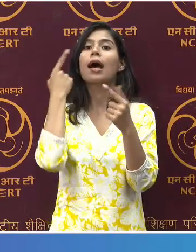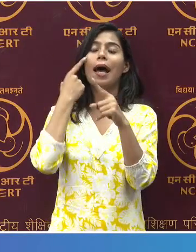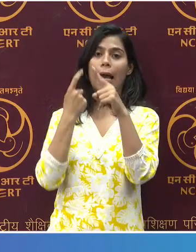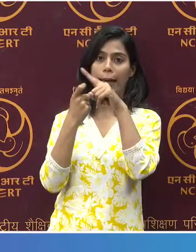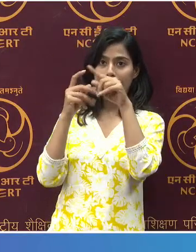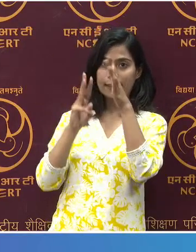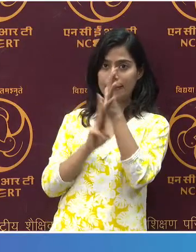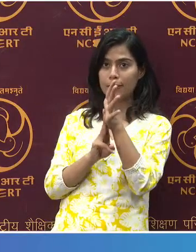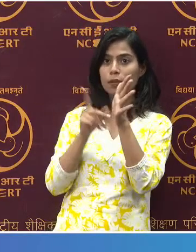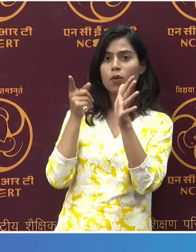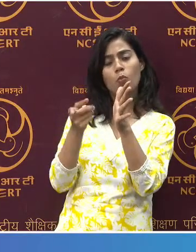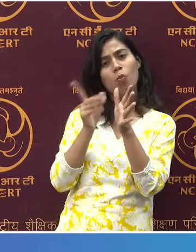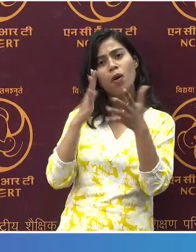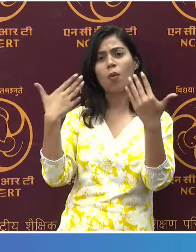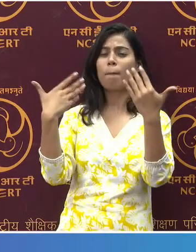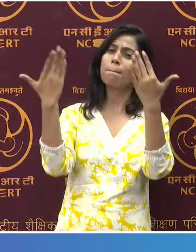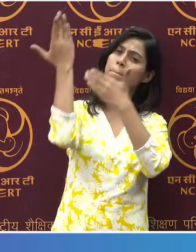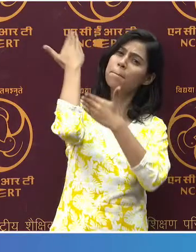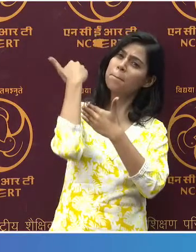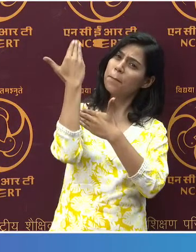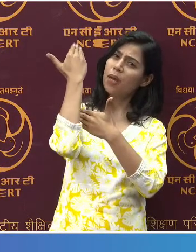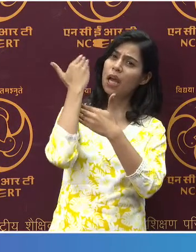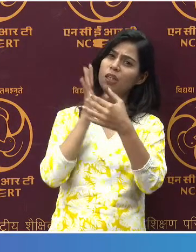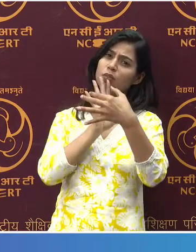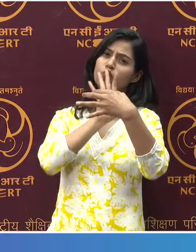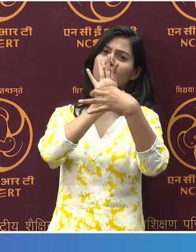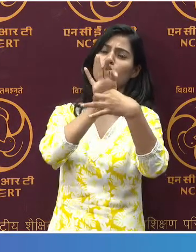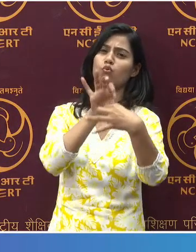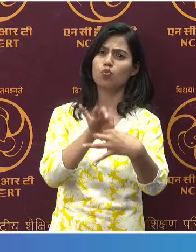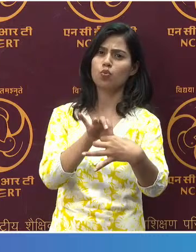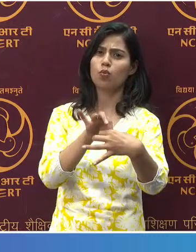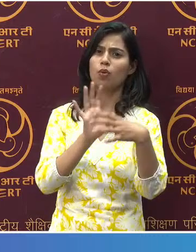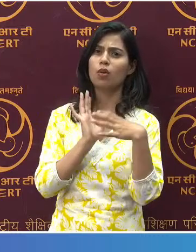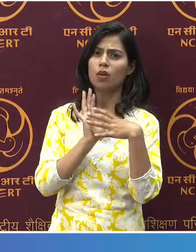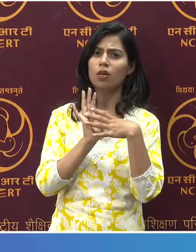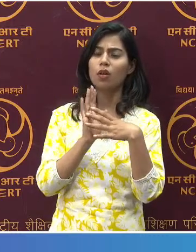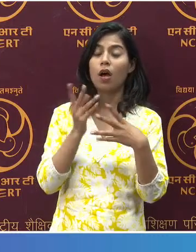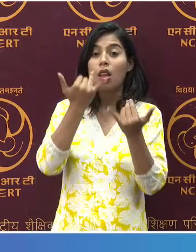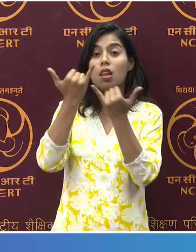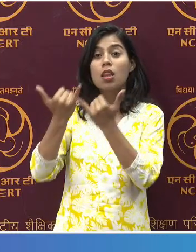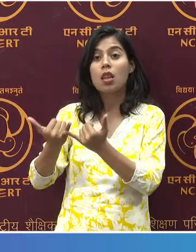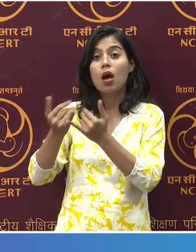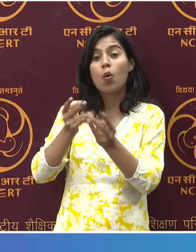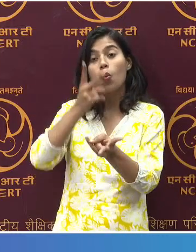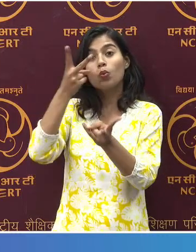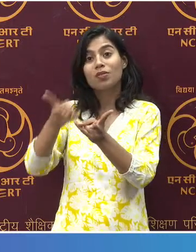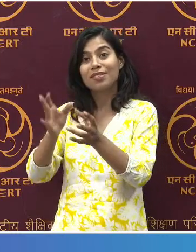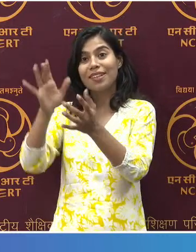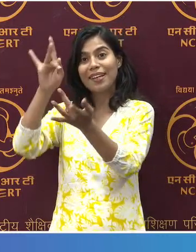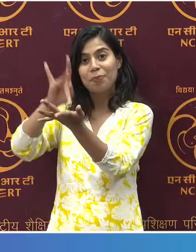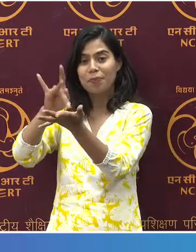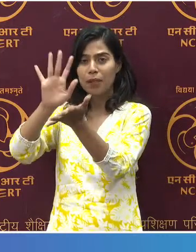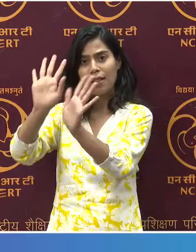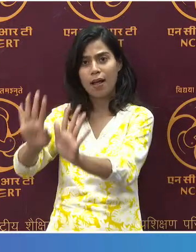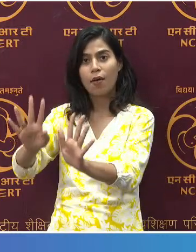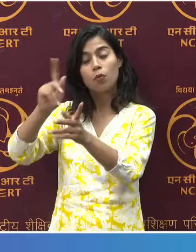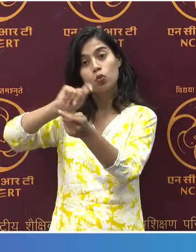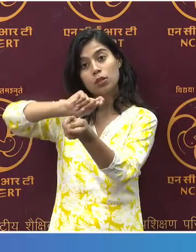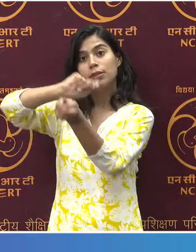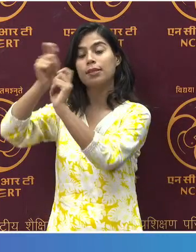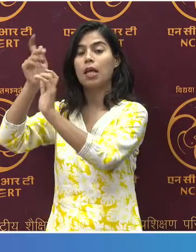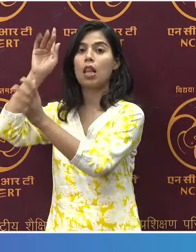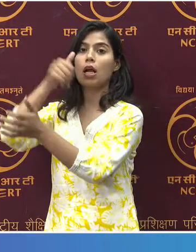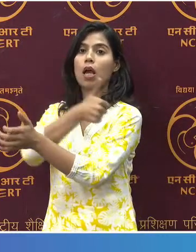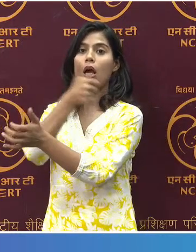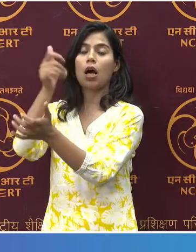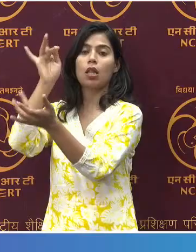been already joined where previously, and another atom will come and that will replace to another one. We can take the simple example in